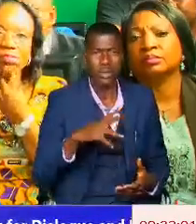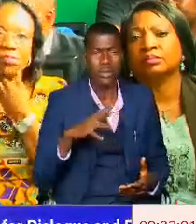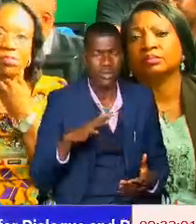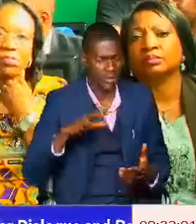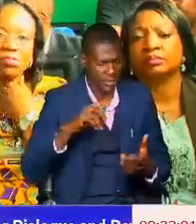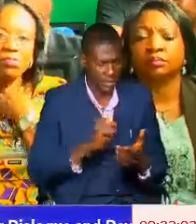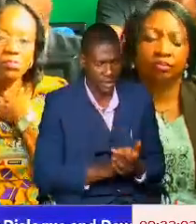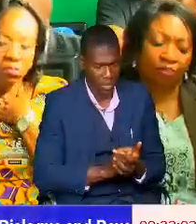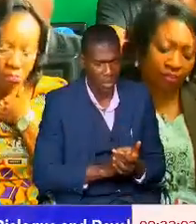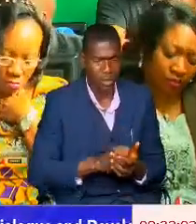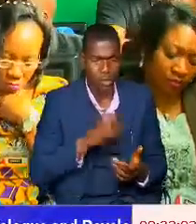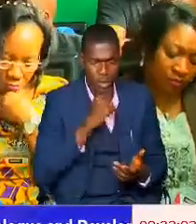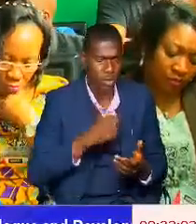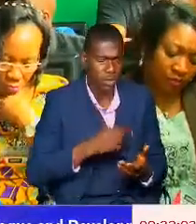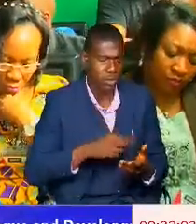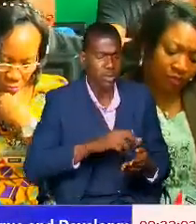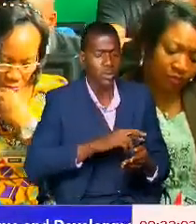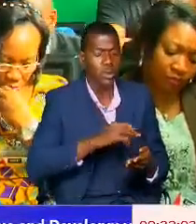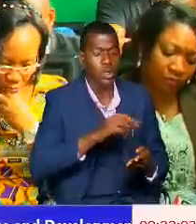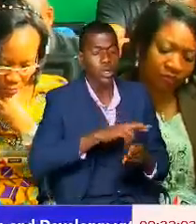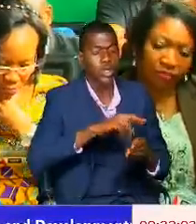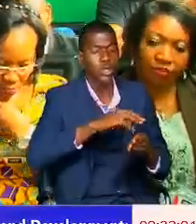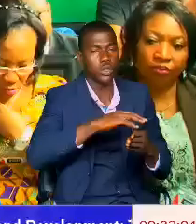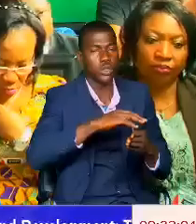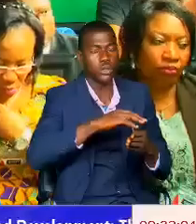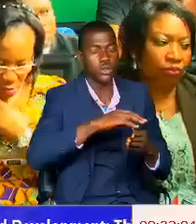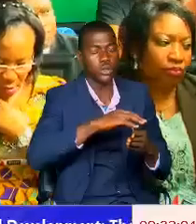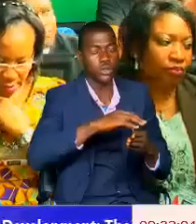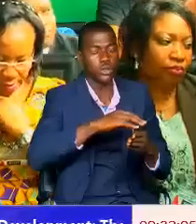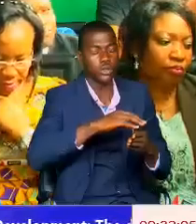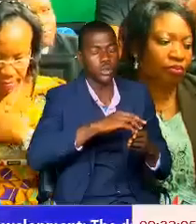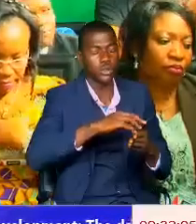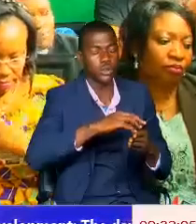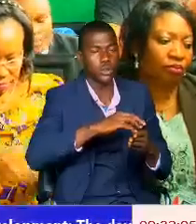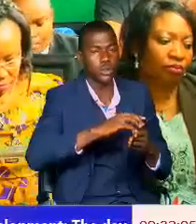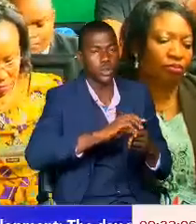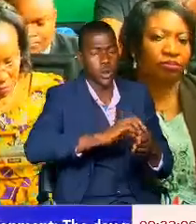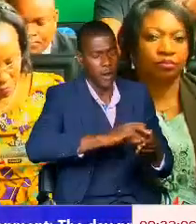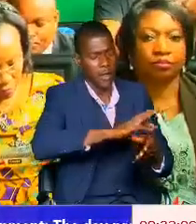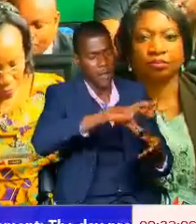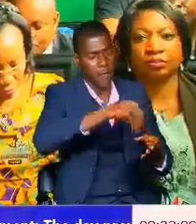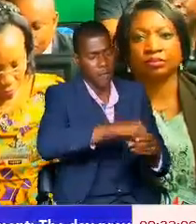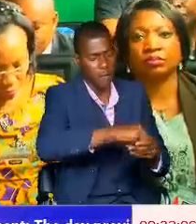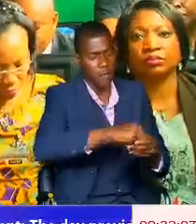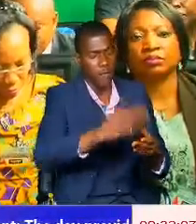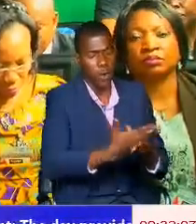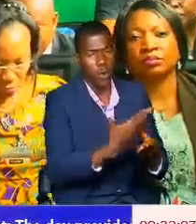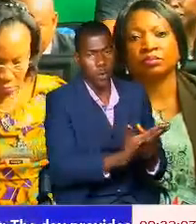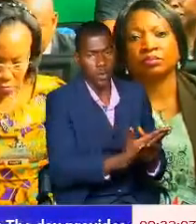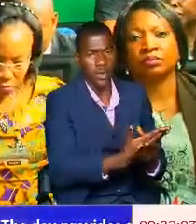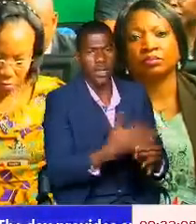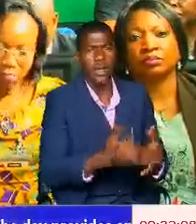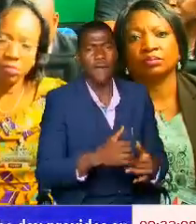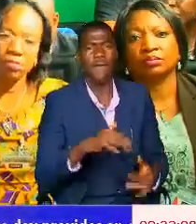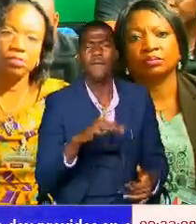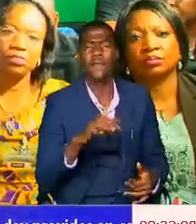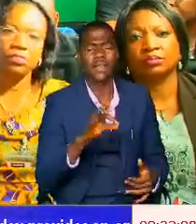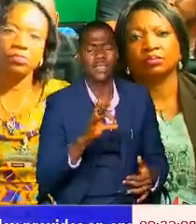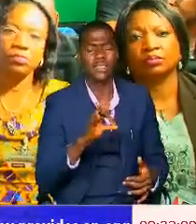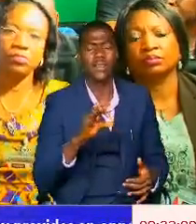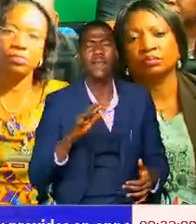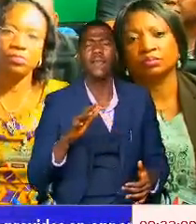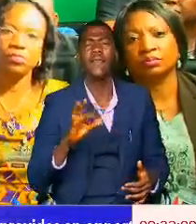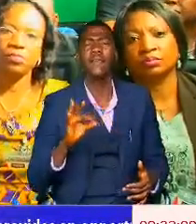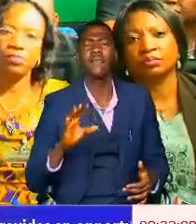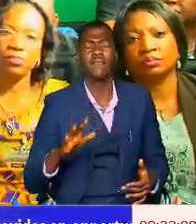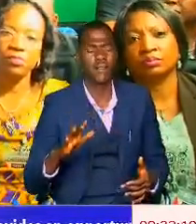answered the query. Then on the 15th of December 1995, they sent us a letter of dismissal.